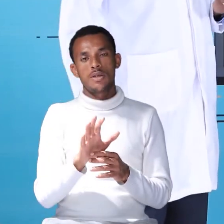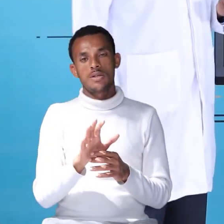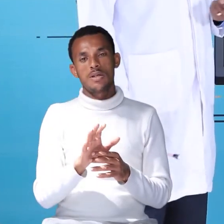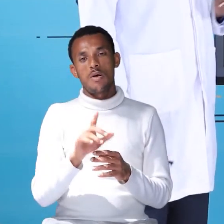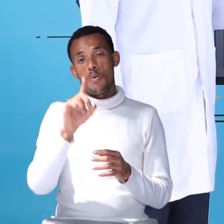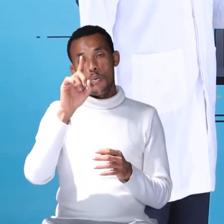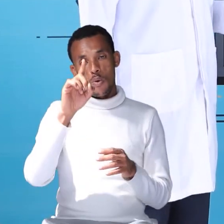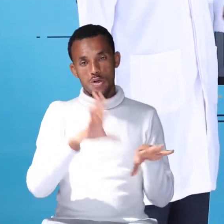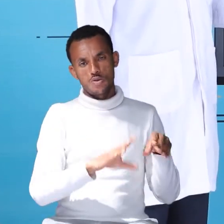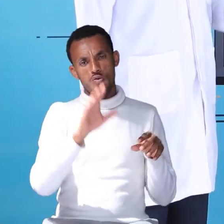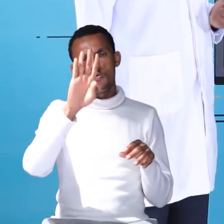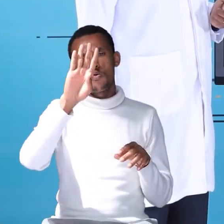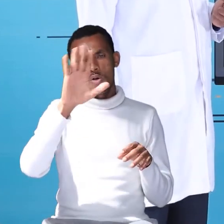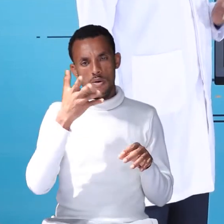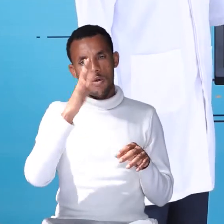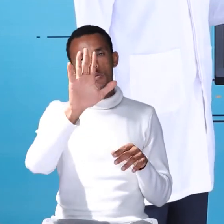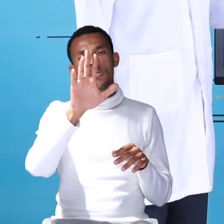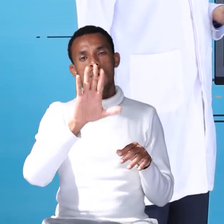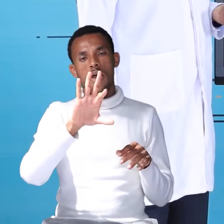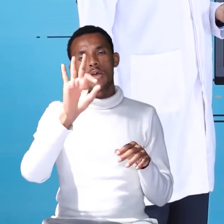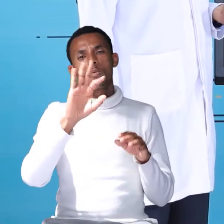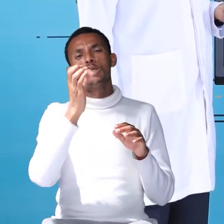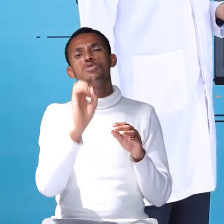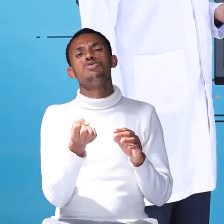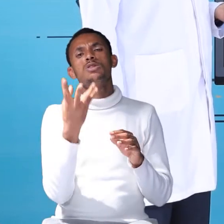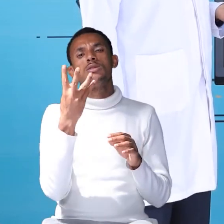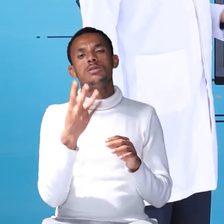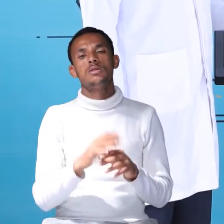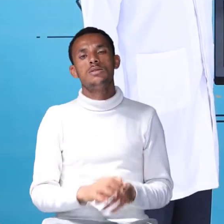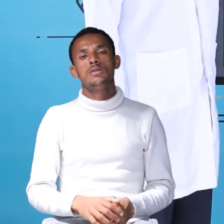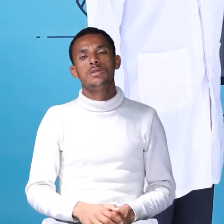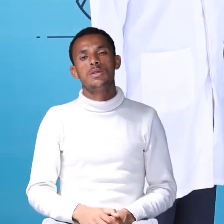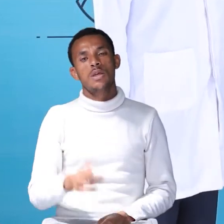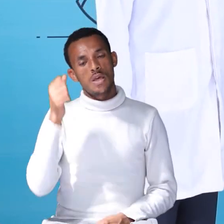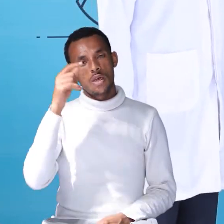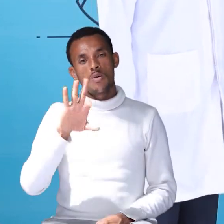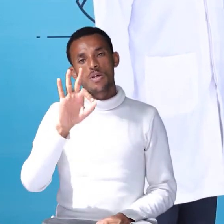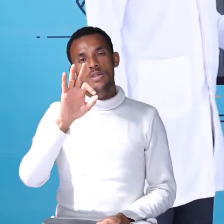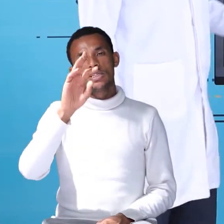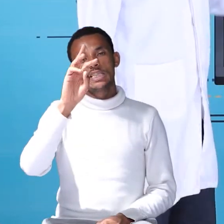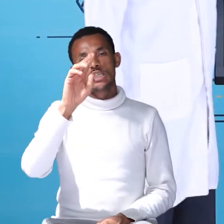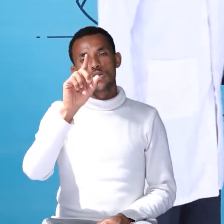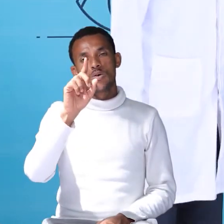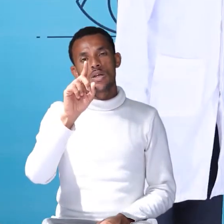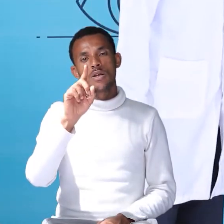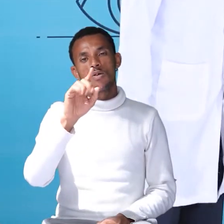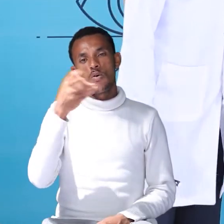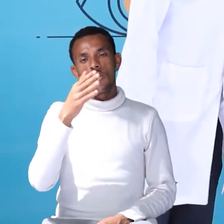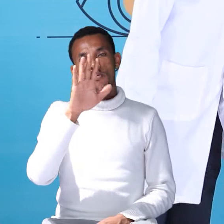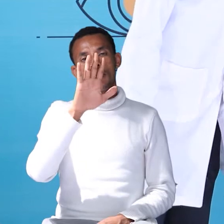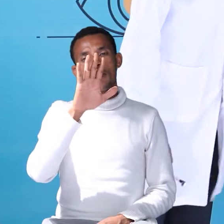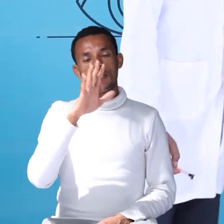has got 4 marks out of 5. How much percent does it mean? He has got 61 over